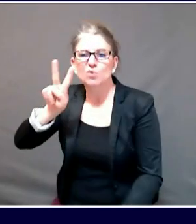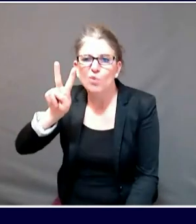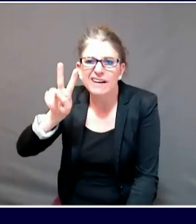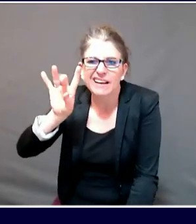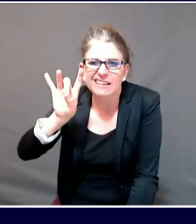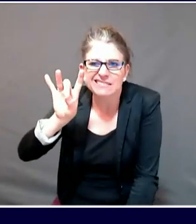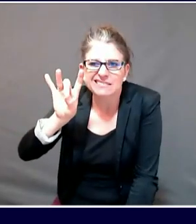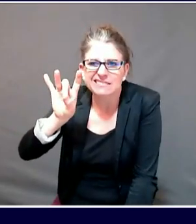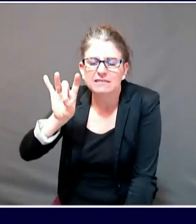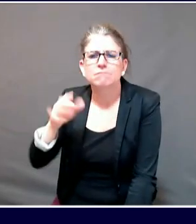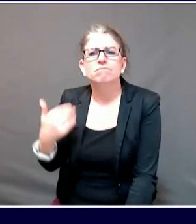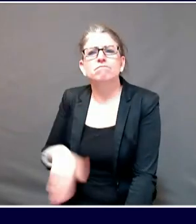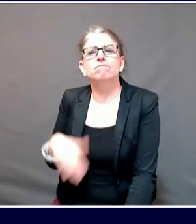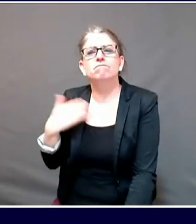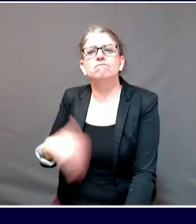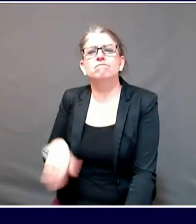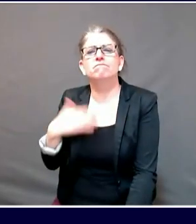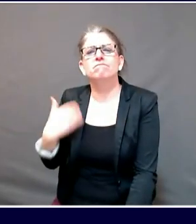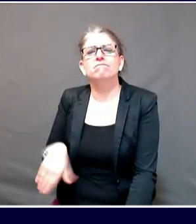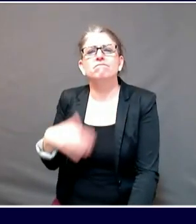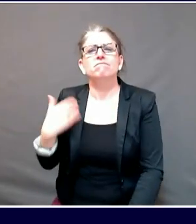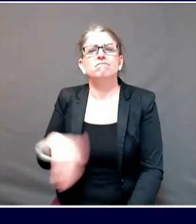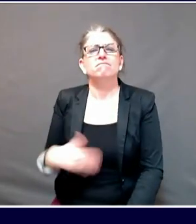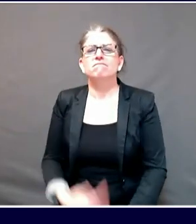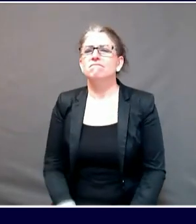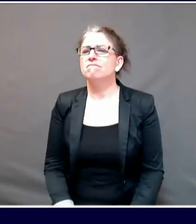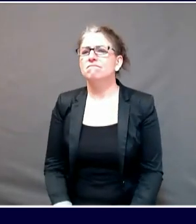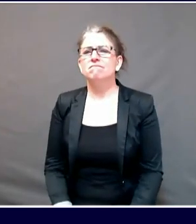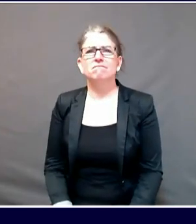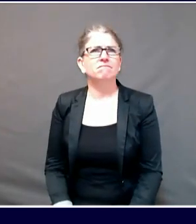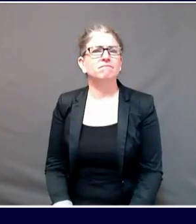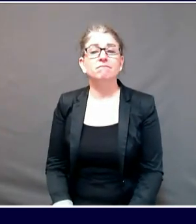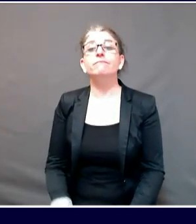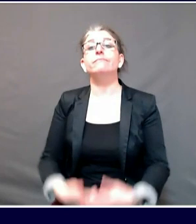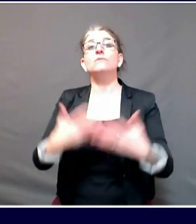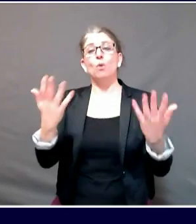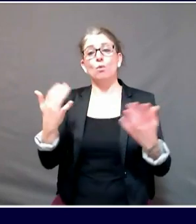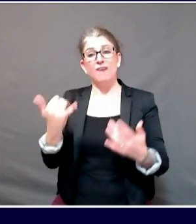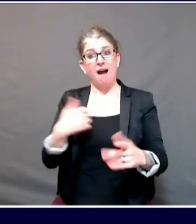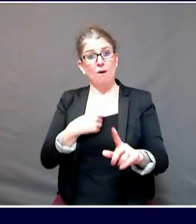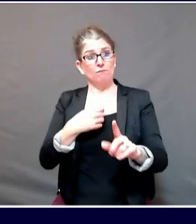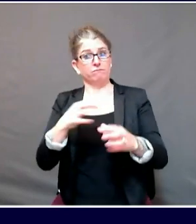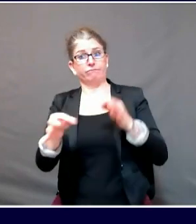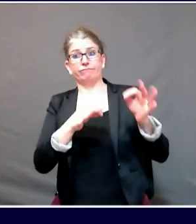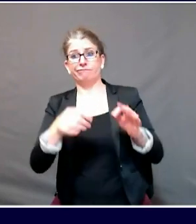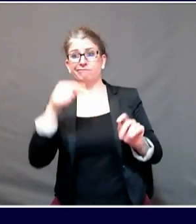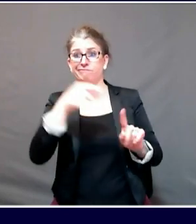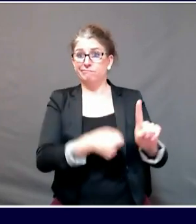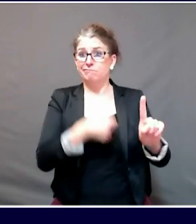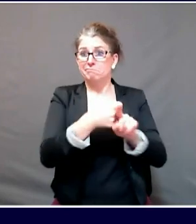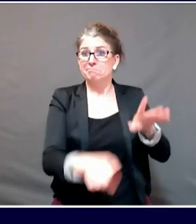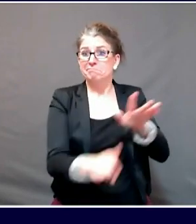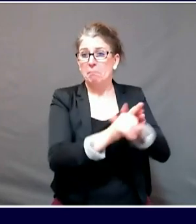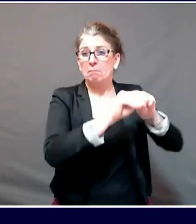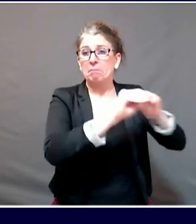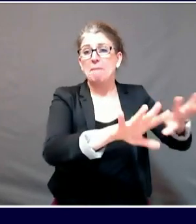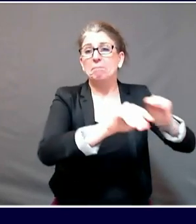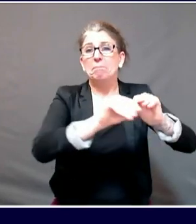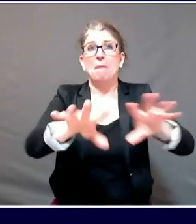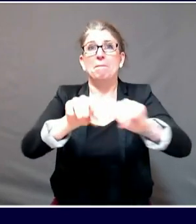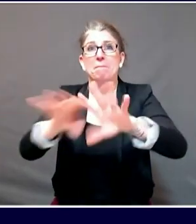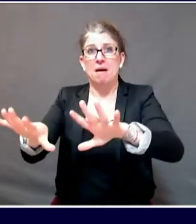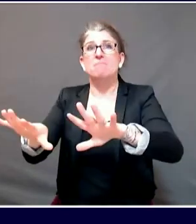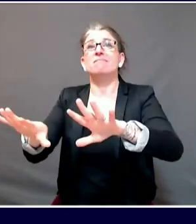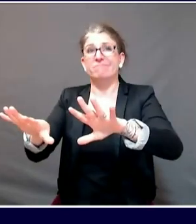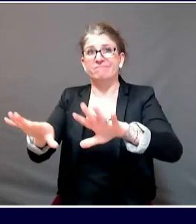8 cases, at Gorham Middle School, where we are aware of 3 cases, at the Old Orchard Beach High